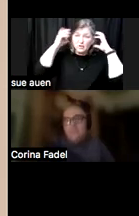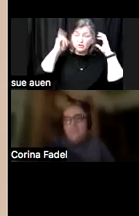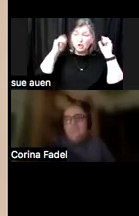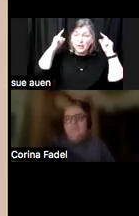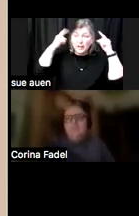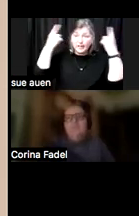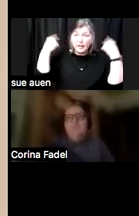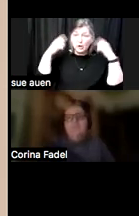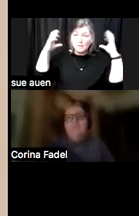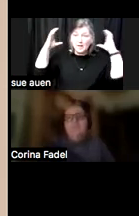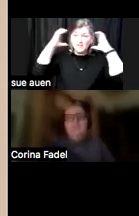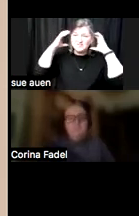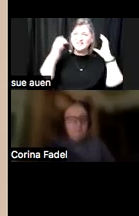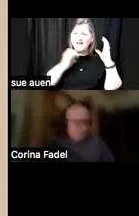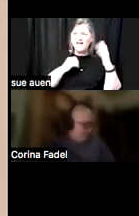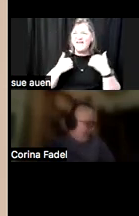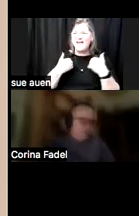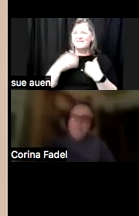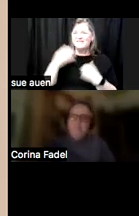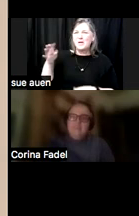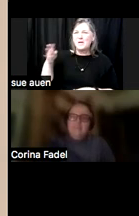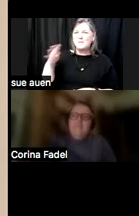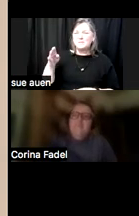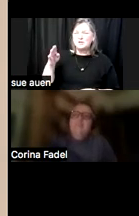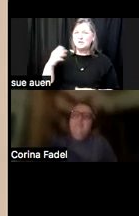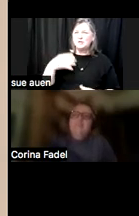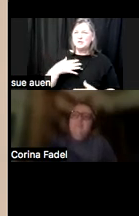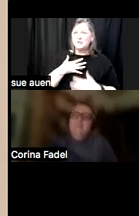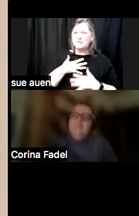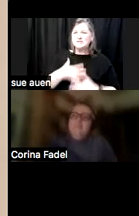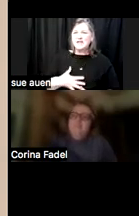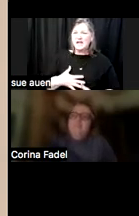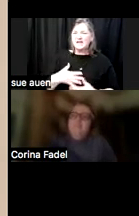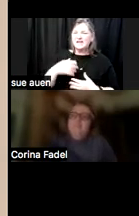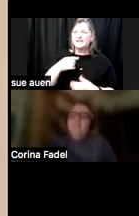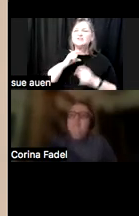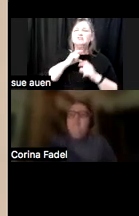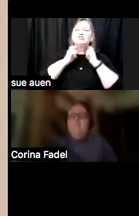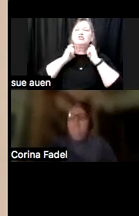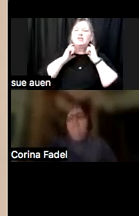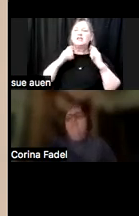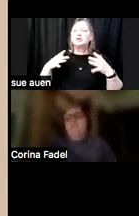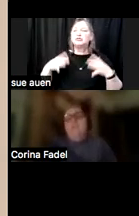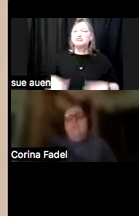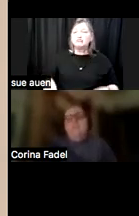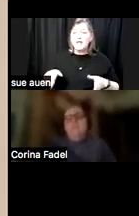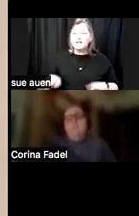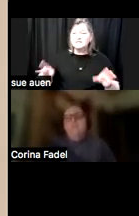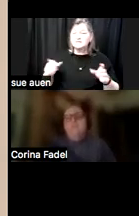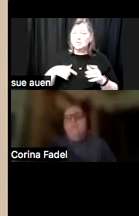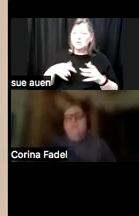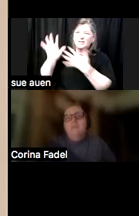earmuffs. I'm wearing a blue static looking turtleneck dress with a blurred